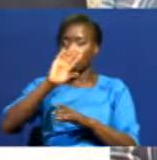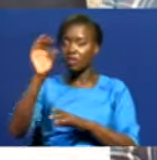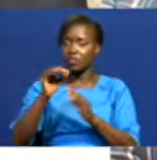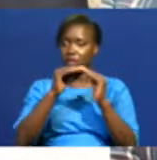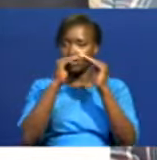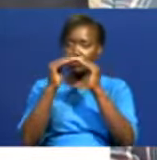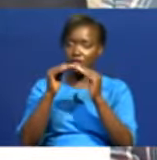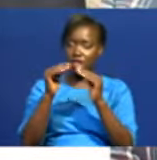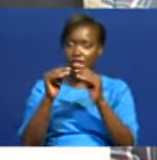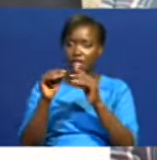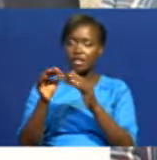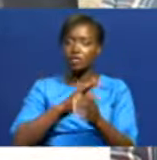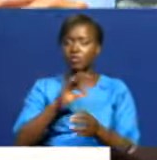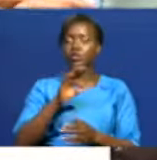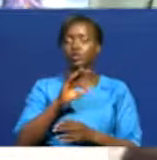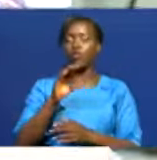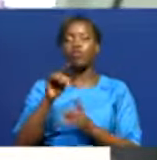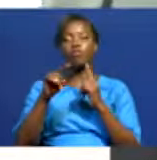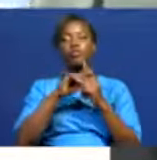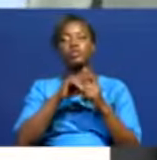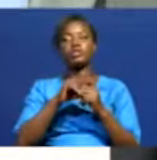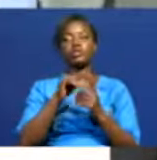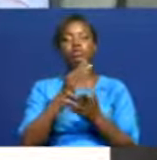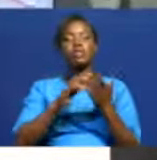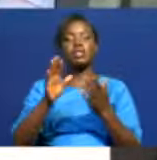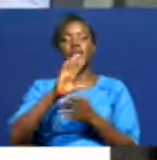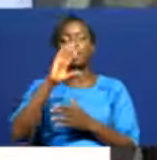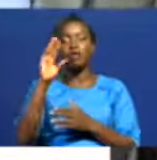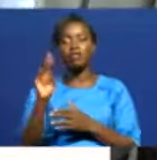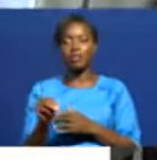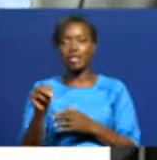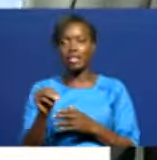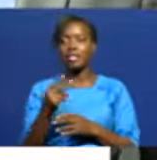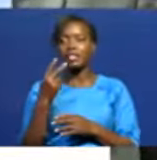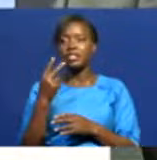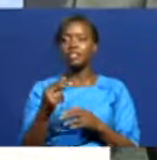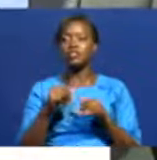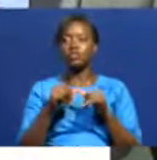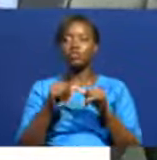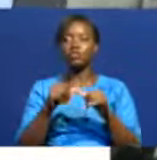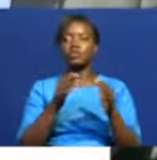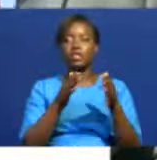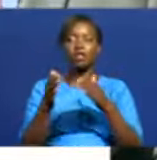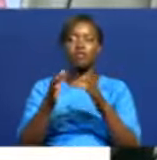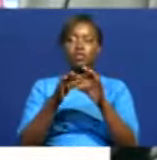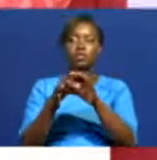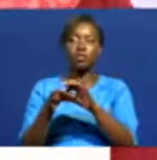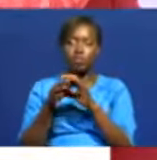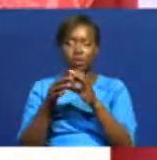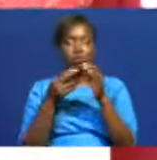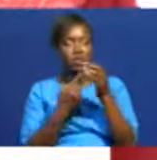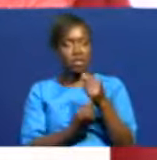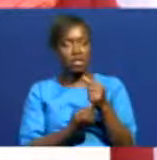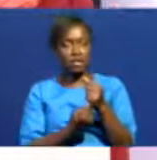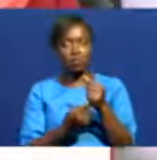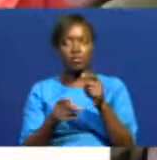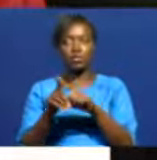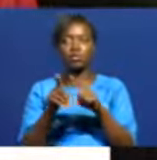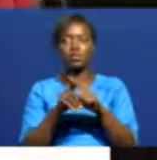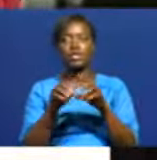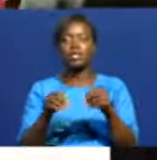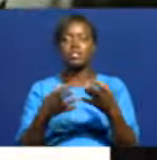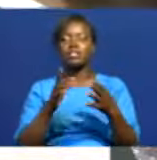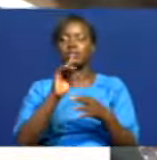of positive pan-Africanism. The two principals pledged to continue seeking avenues of cooperation and partnerships even as they deliver